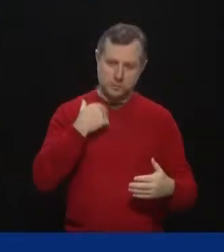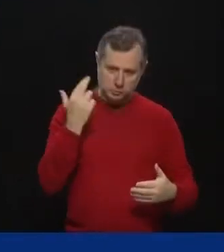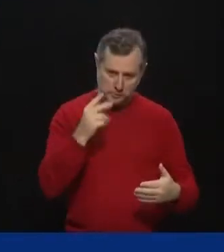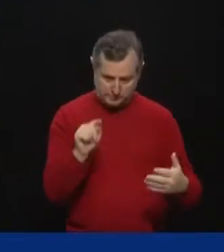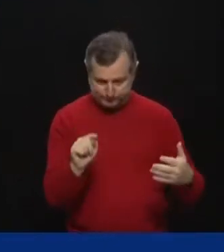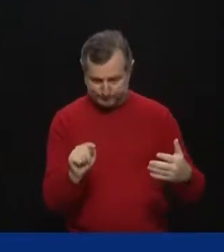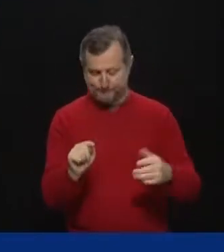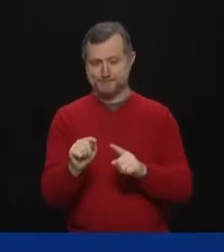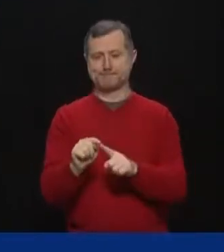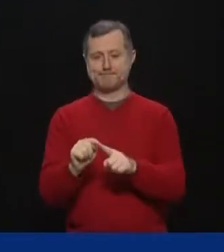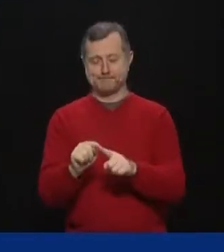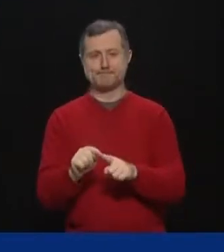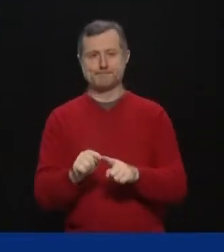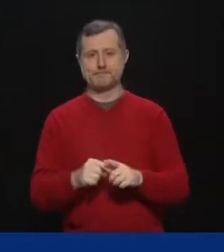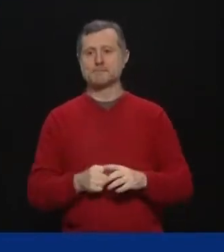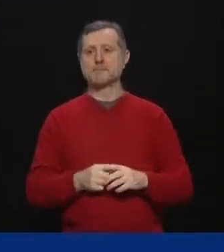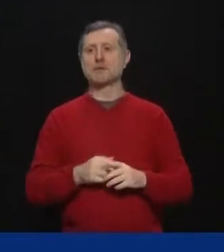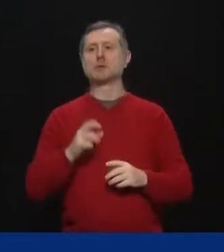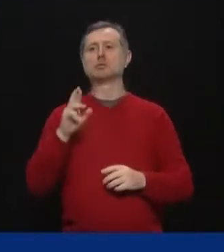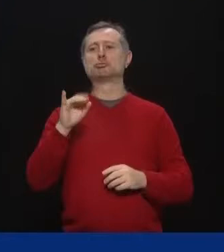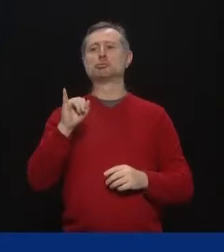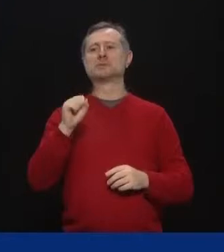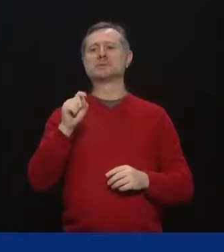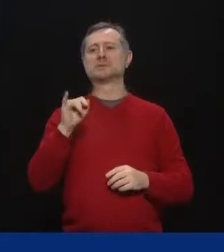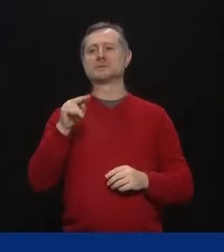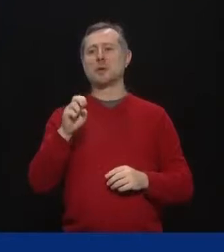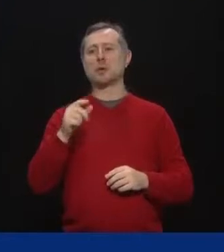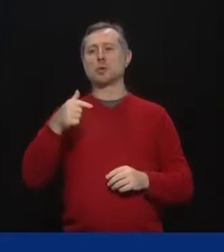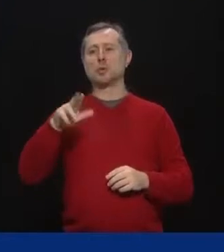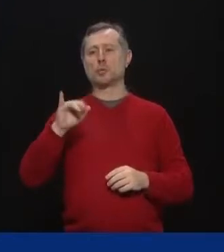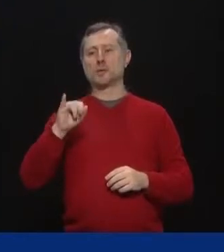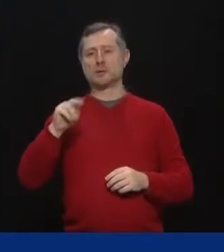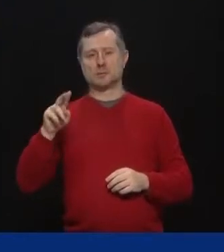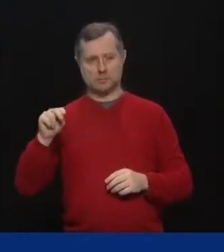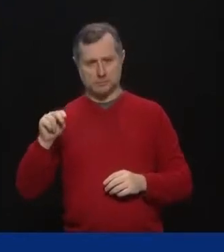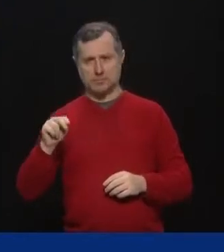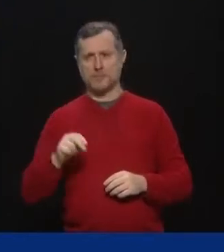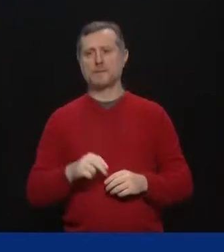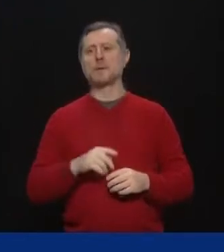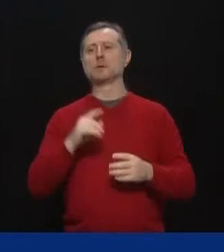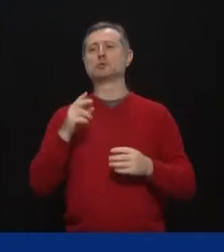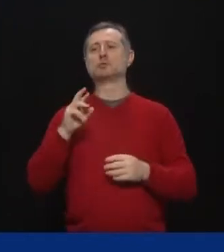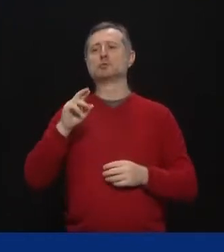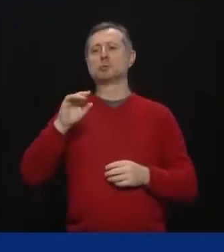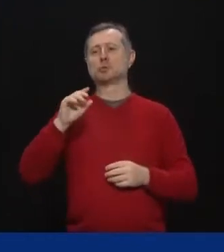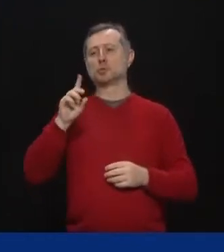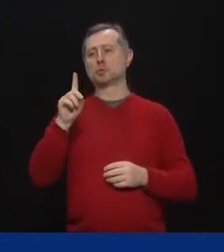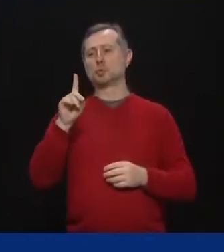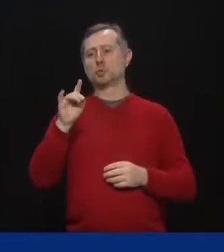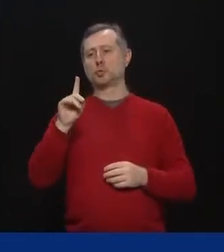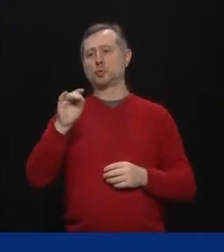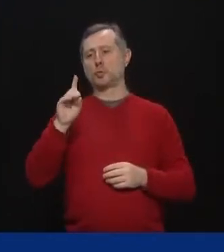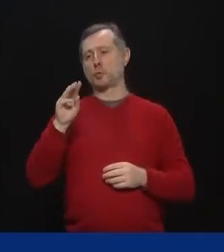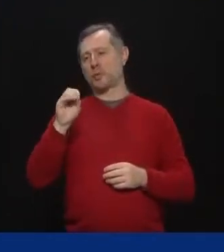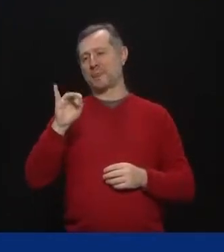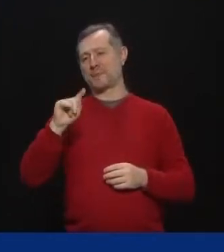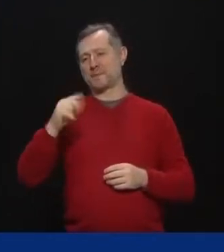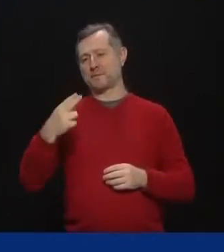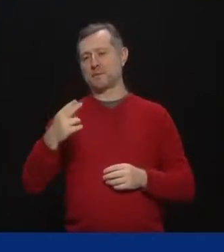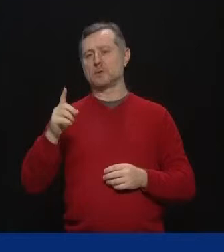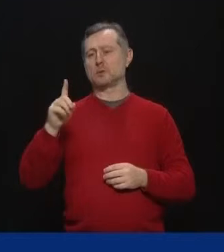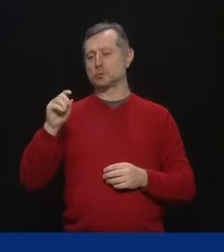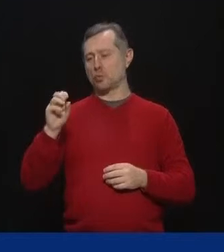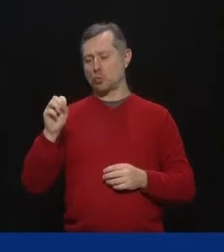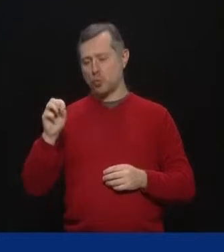Also, we have Christine Quinn here, the CEO of Gwyn. We have Judith Case in Windsor, Bev Newfield, Dina Bask from